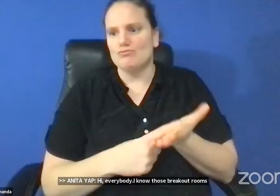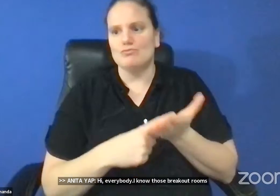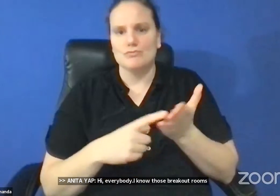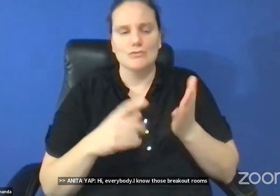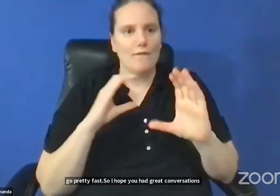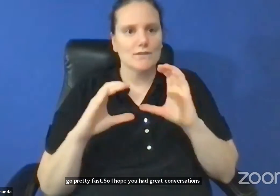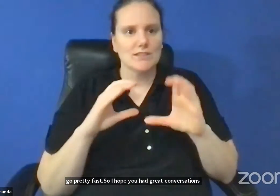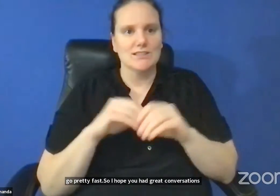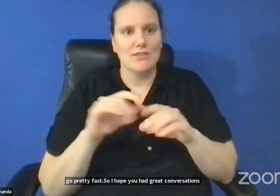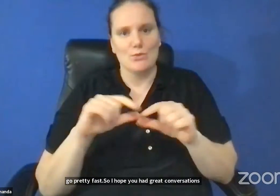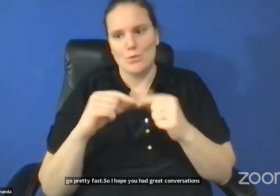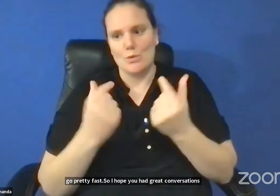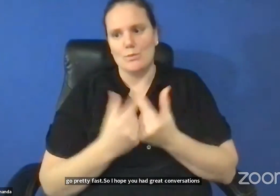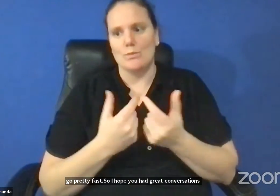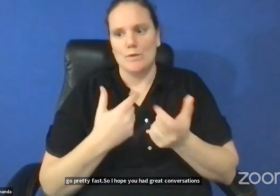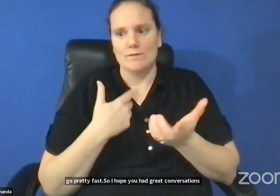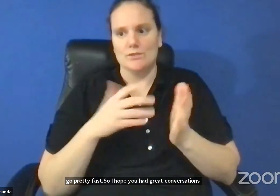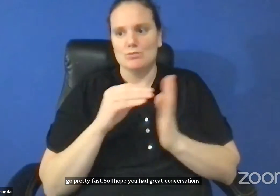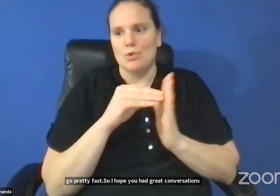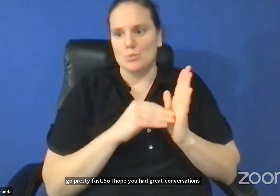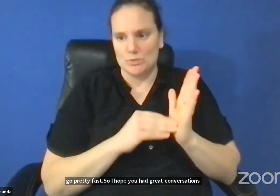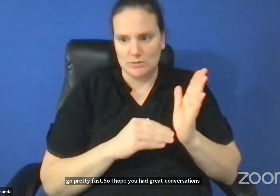We took some notes.